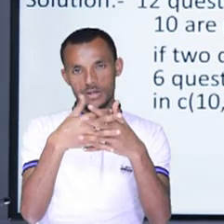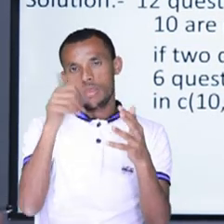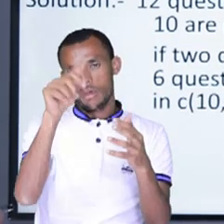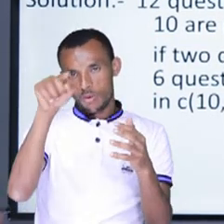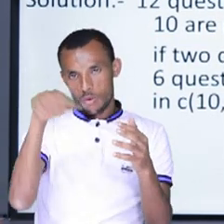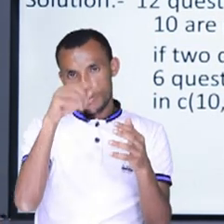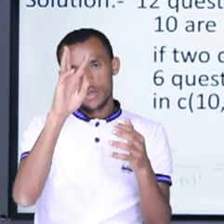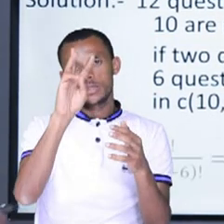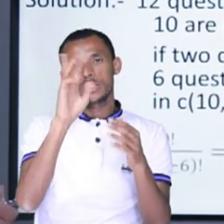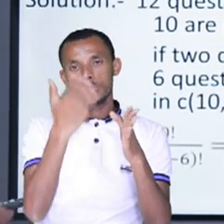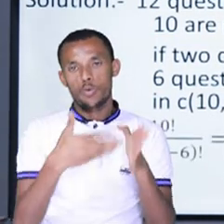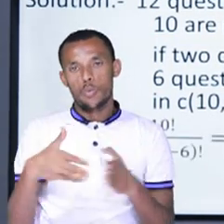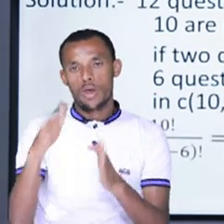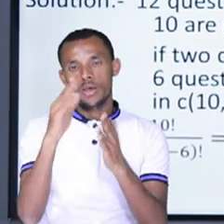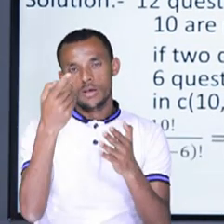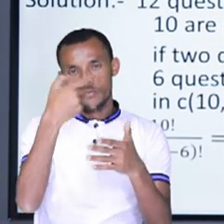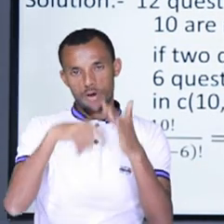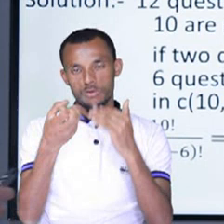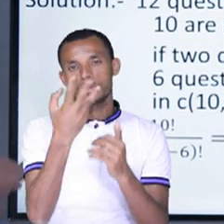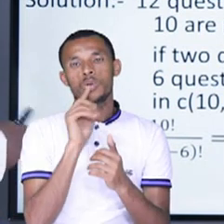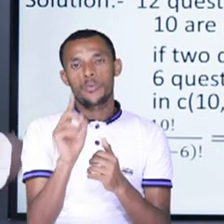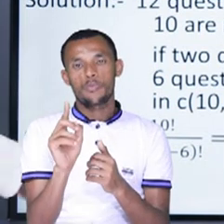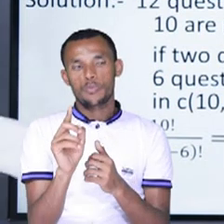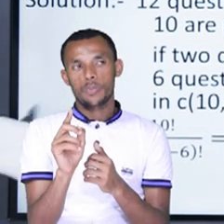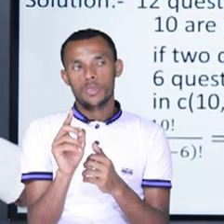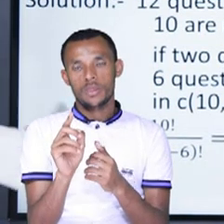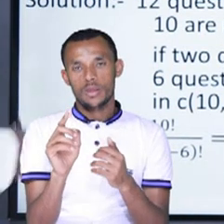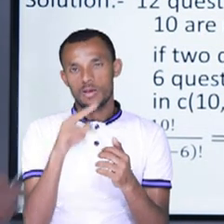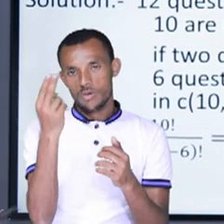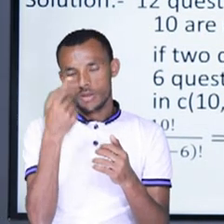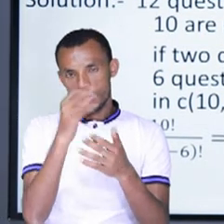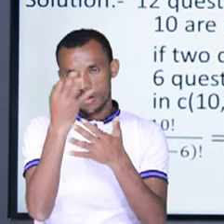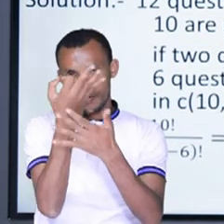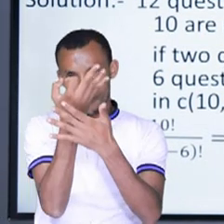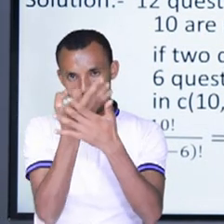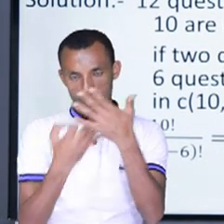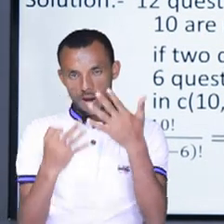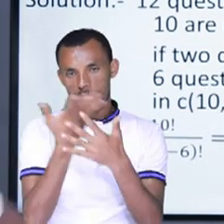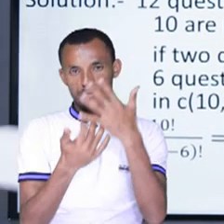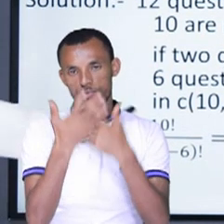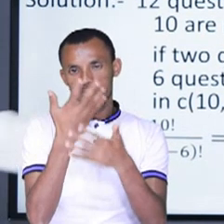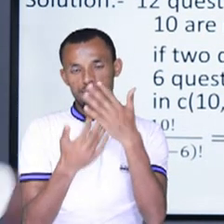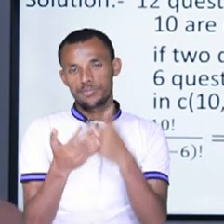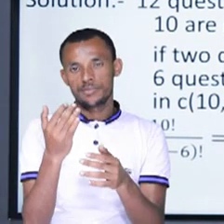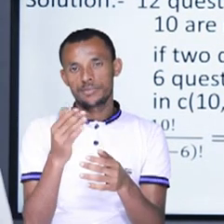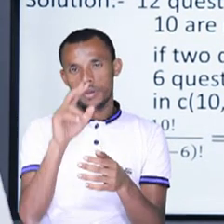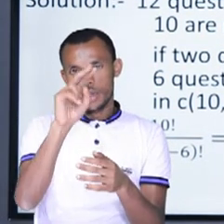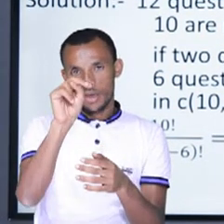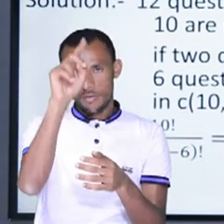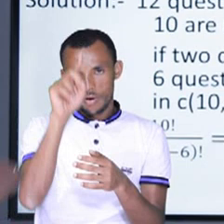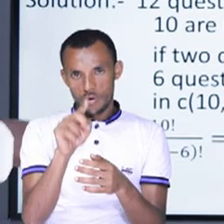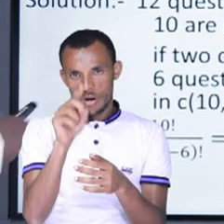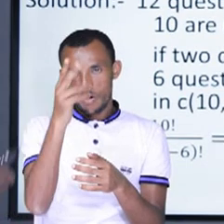10,6 ways. What is the value? When you are looking using the formulas what we have discussed before, 10 factorial